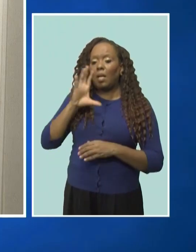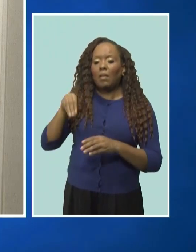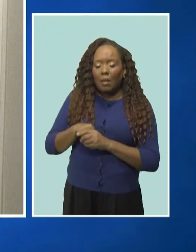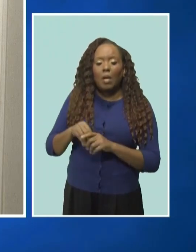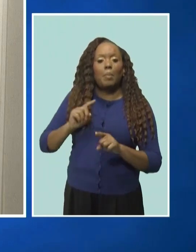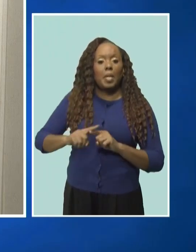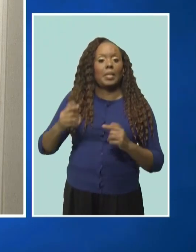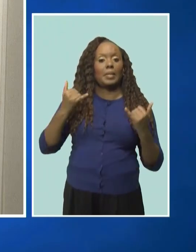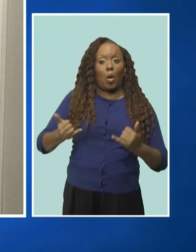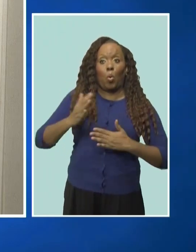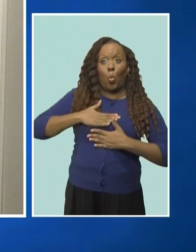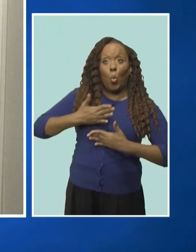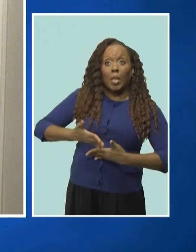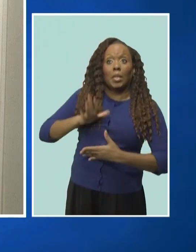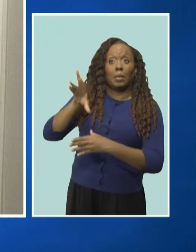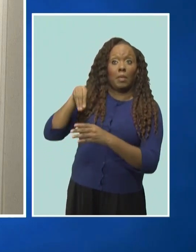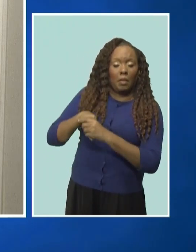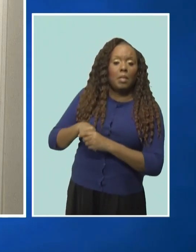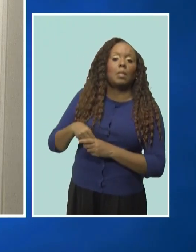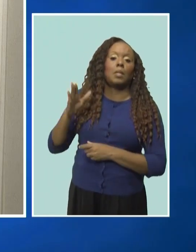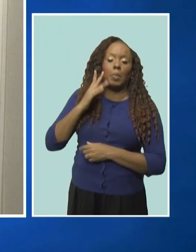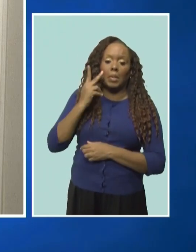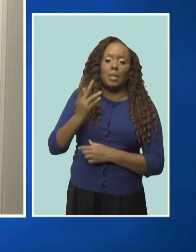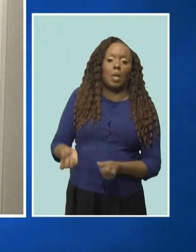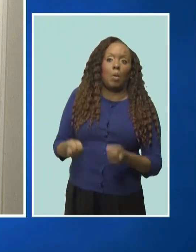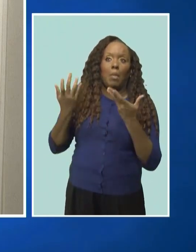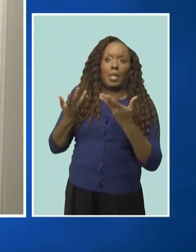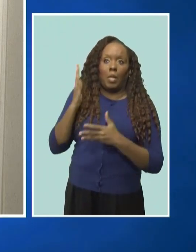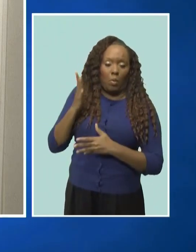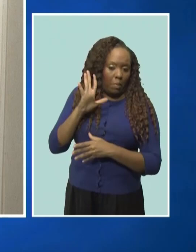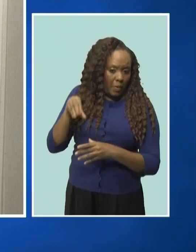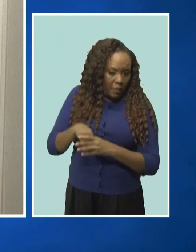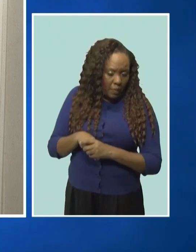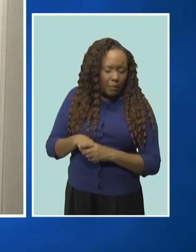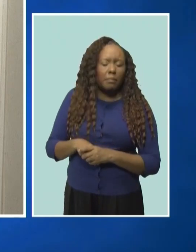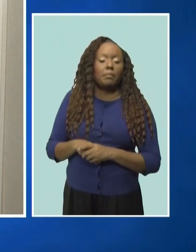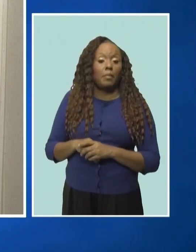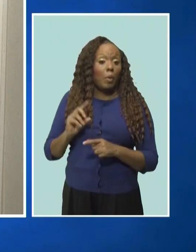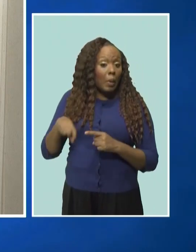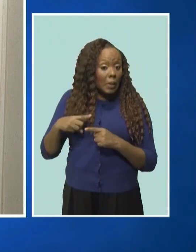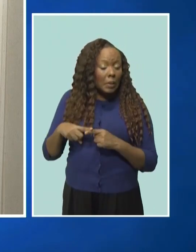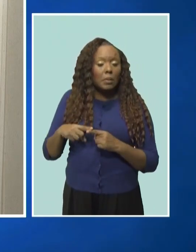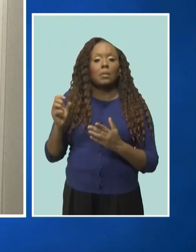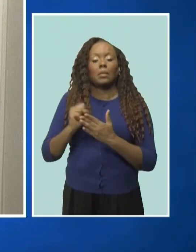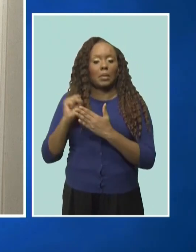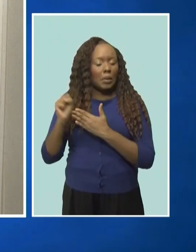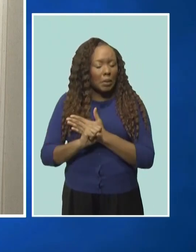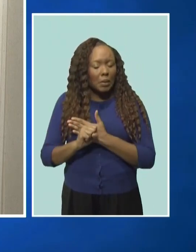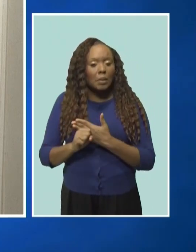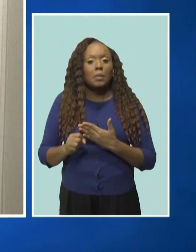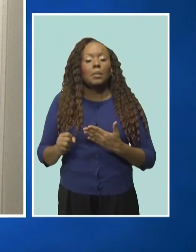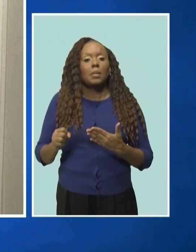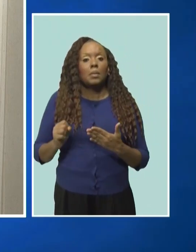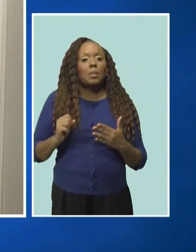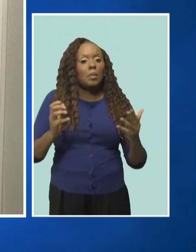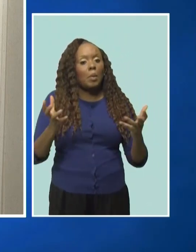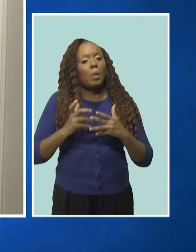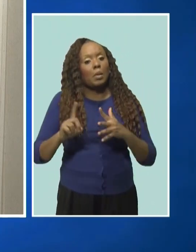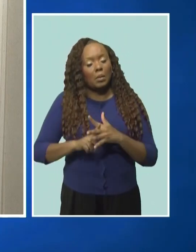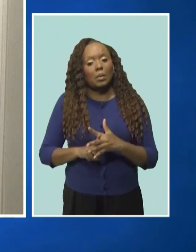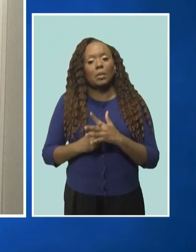involved. So we want to see how many of them we can pull in. So that'll be September, where the intent is to get that